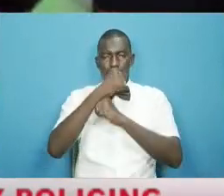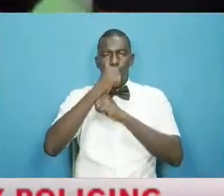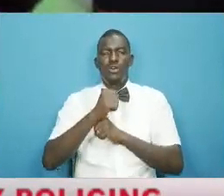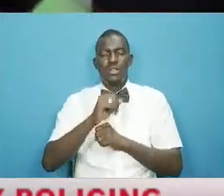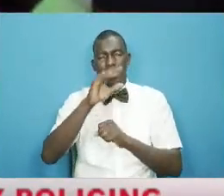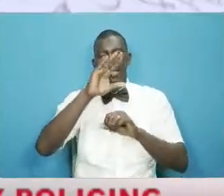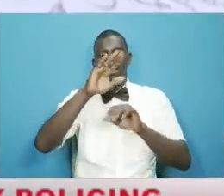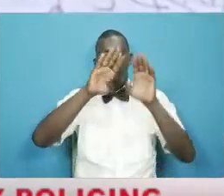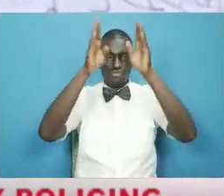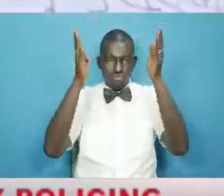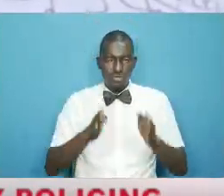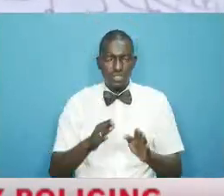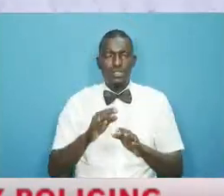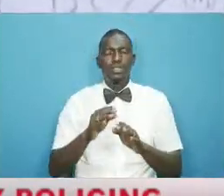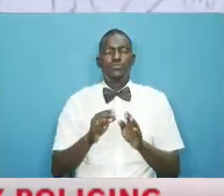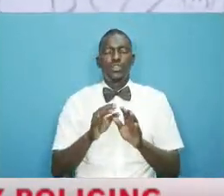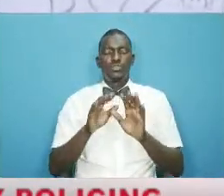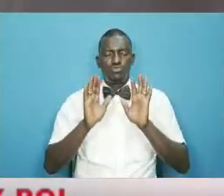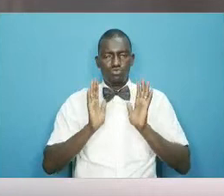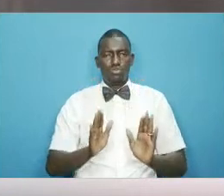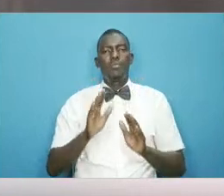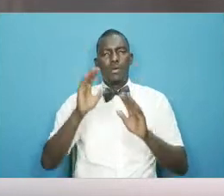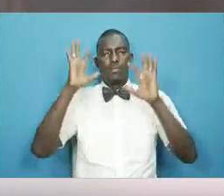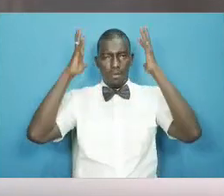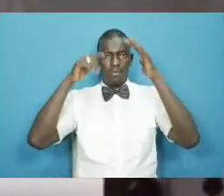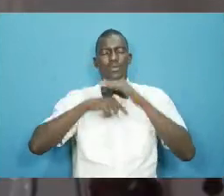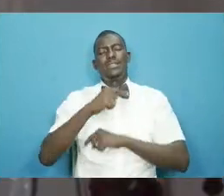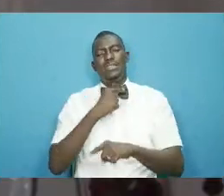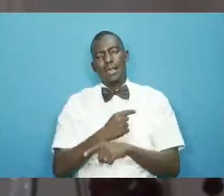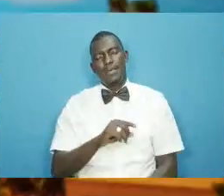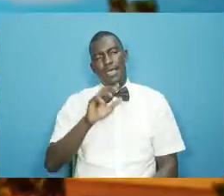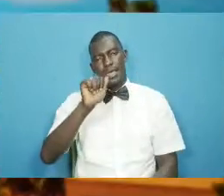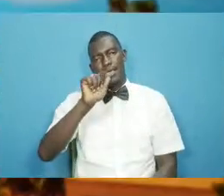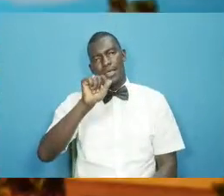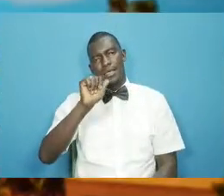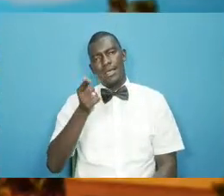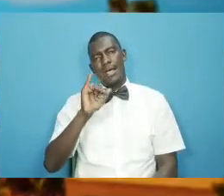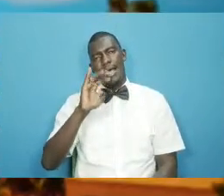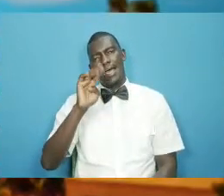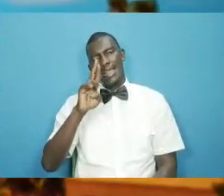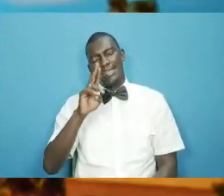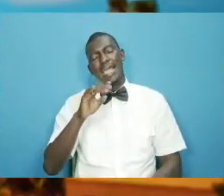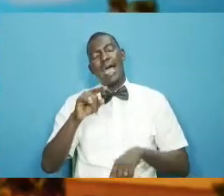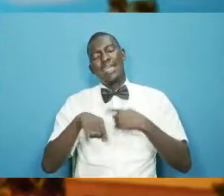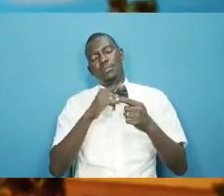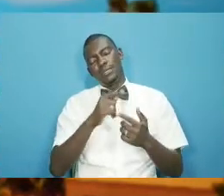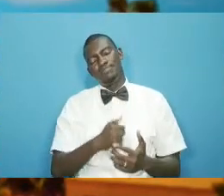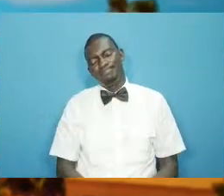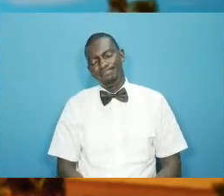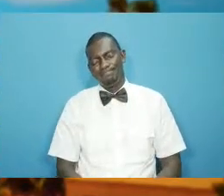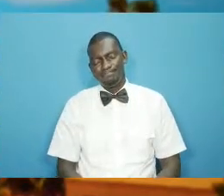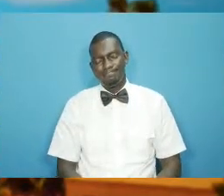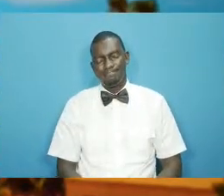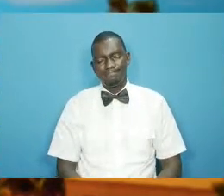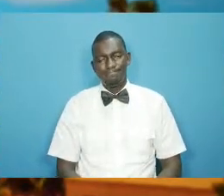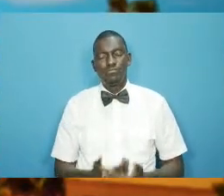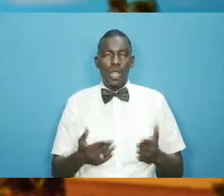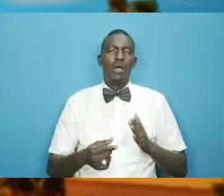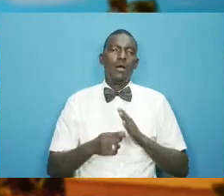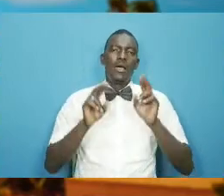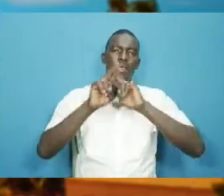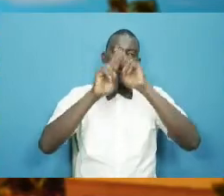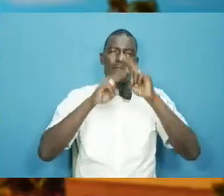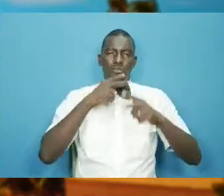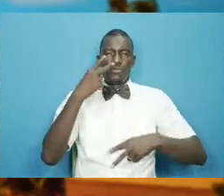for conflict prevention. Reporting for QTV News, I am Alaji A.F. Jallo. And that report by Alaji A.F. Jallo will lead us